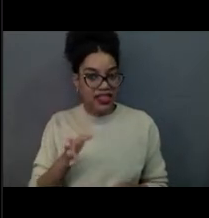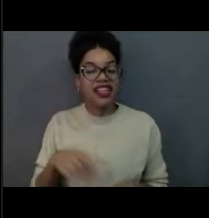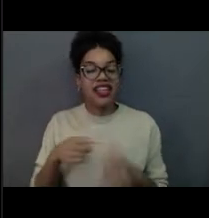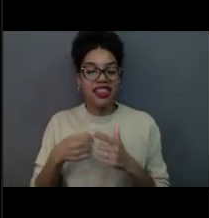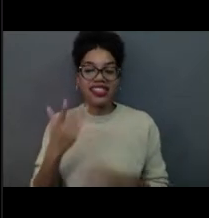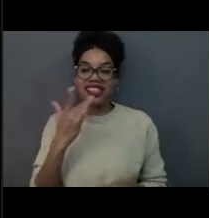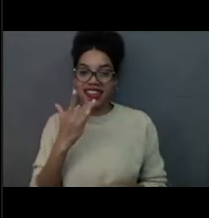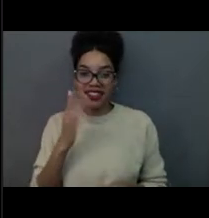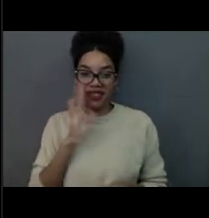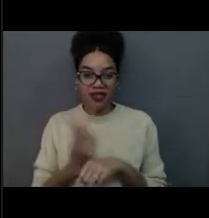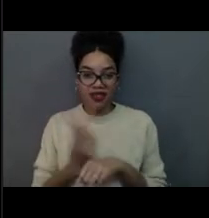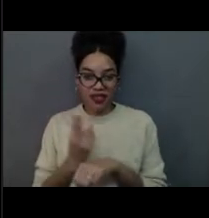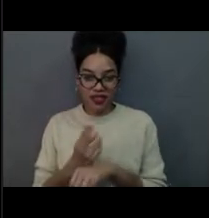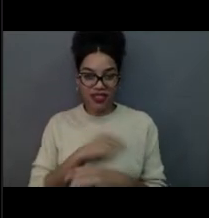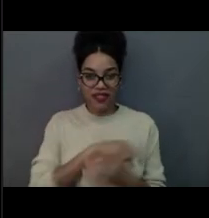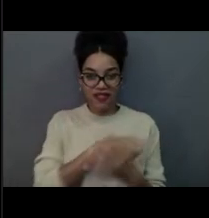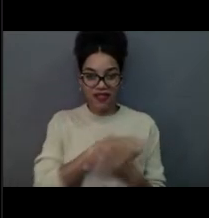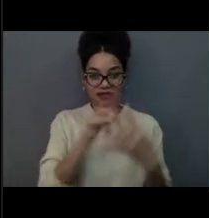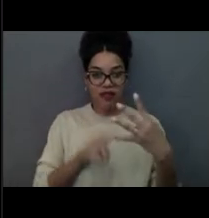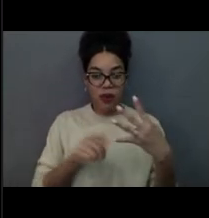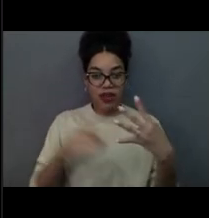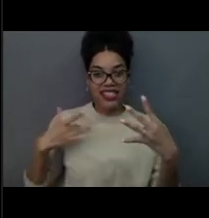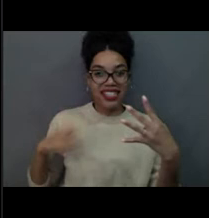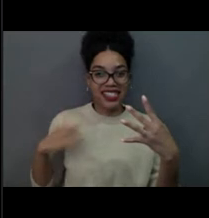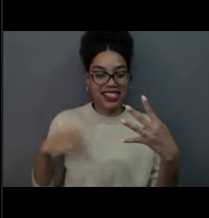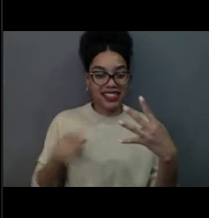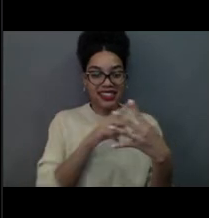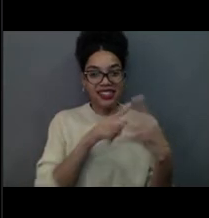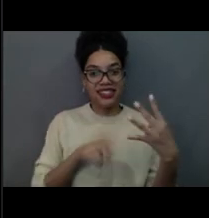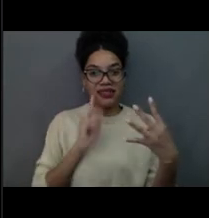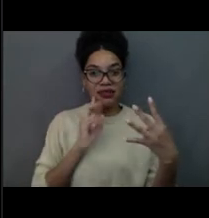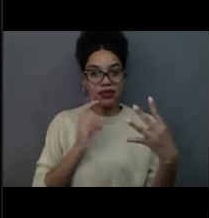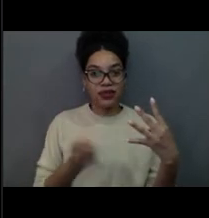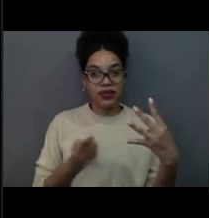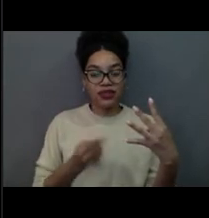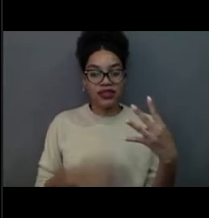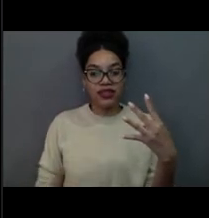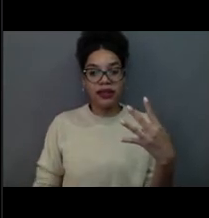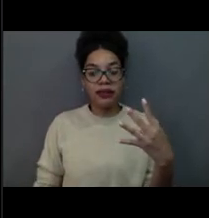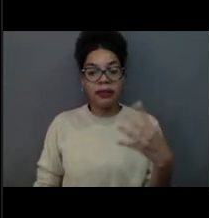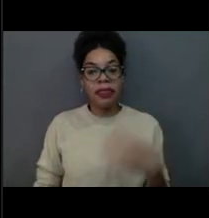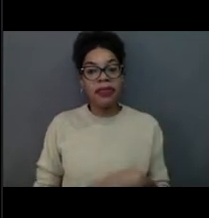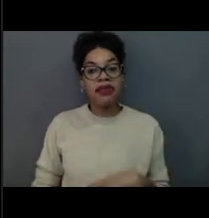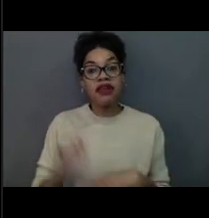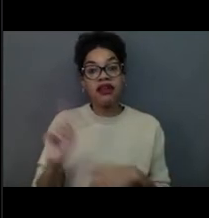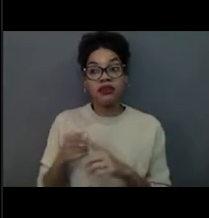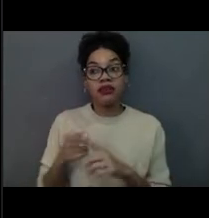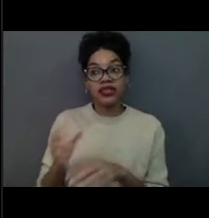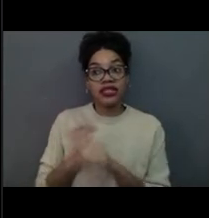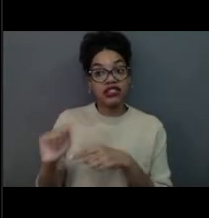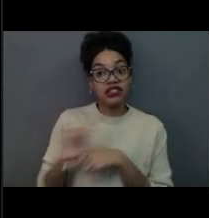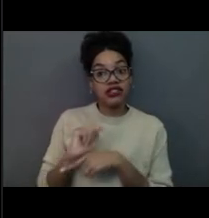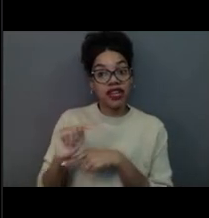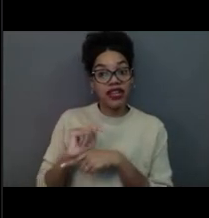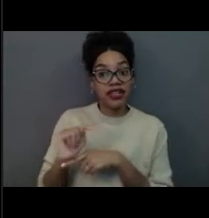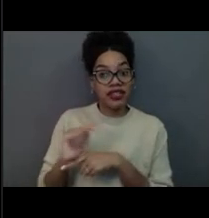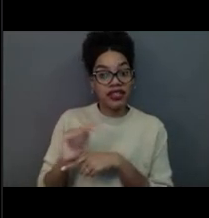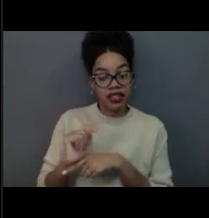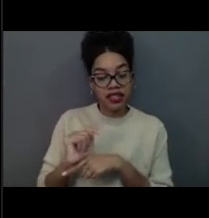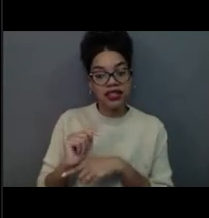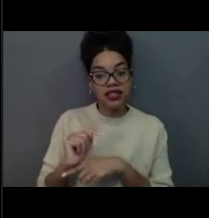Yes, absolutely. We're going to use our sense of taste. And when we train up my colleagues and when we have trained personnel, we can